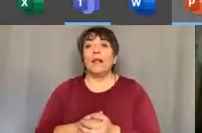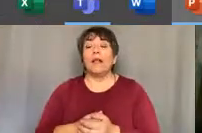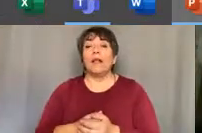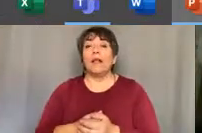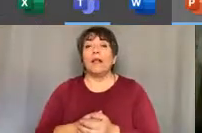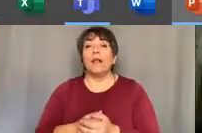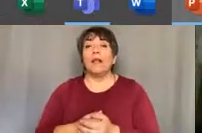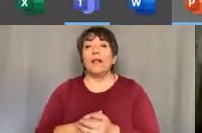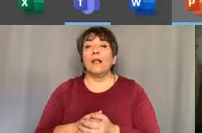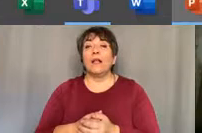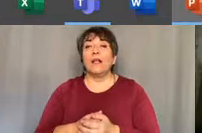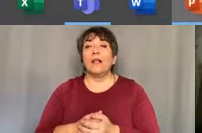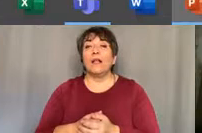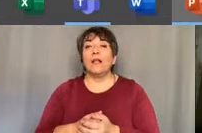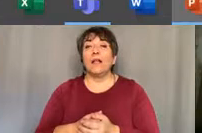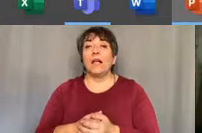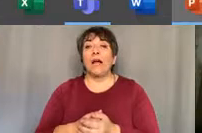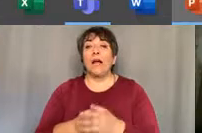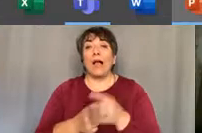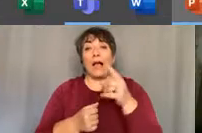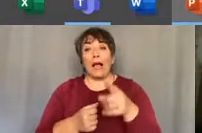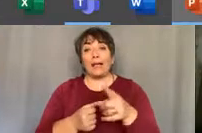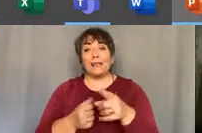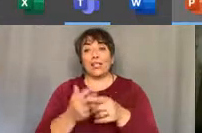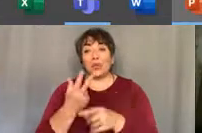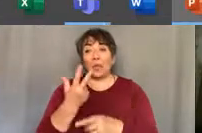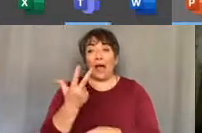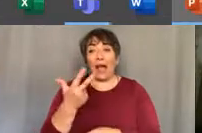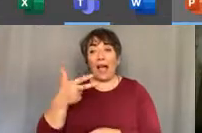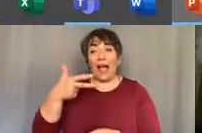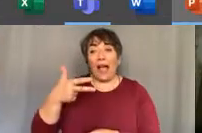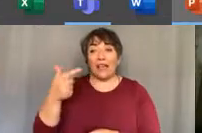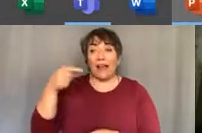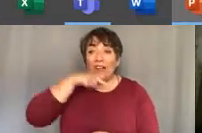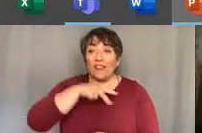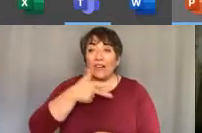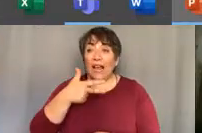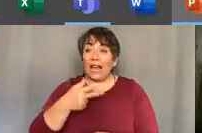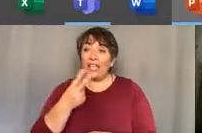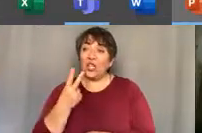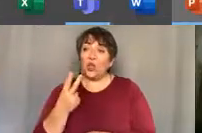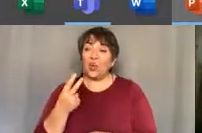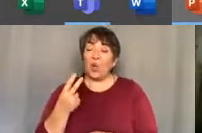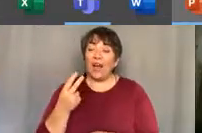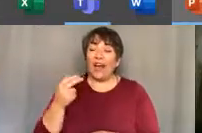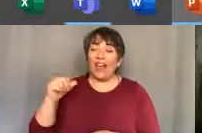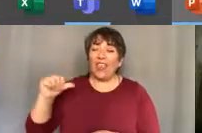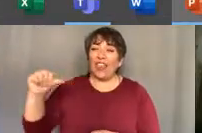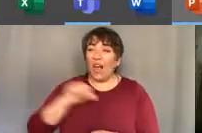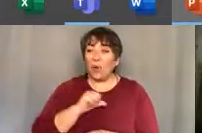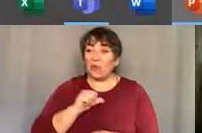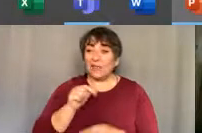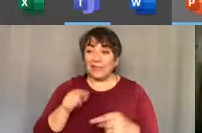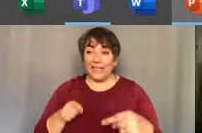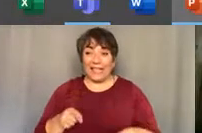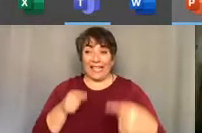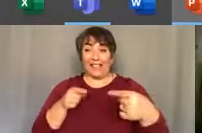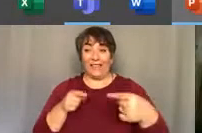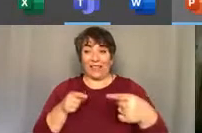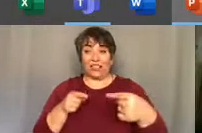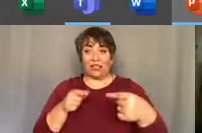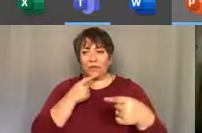call handlers made 882,000 interventions. And this equates to £4.1